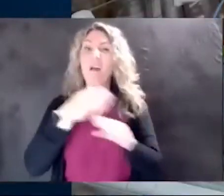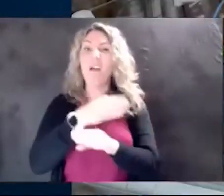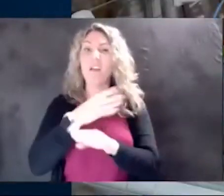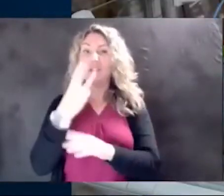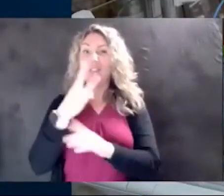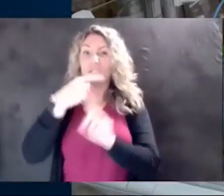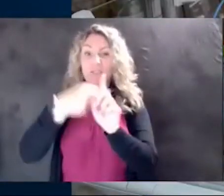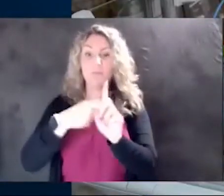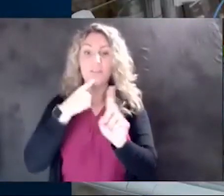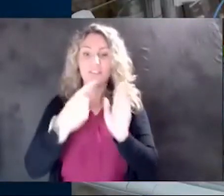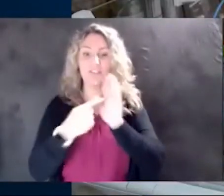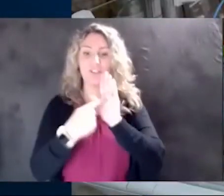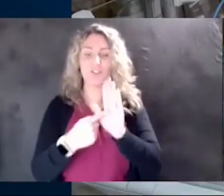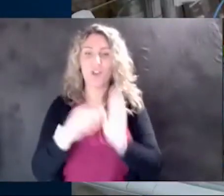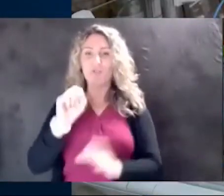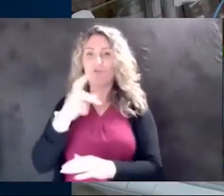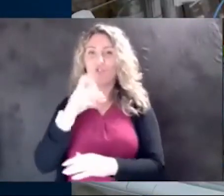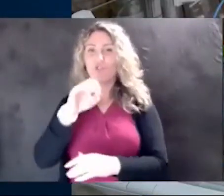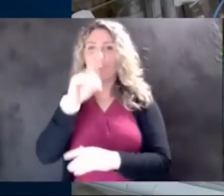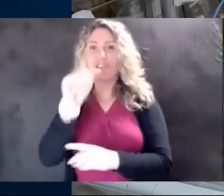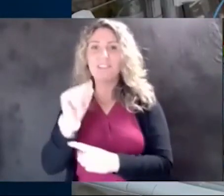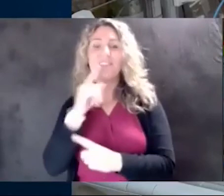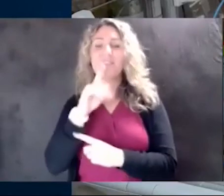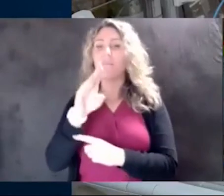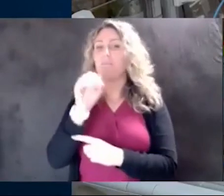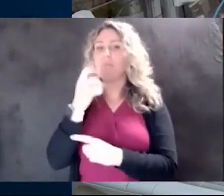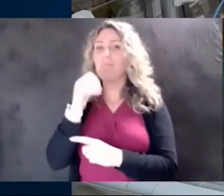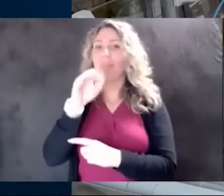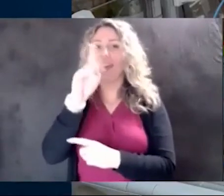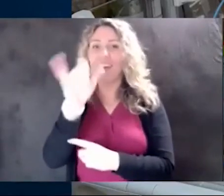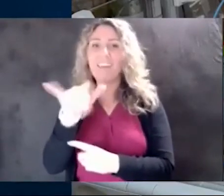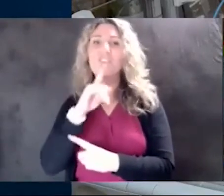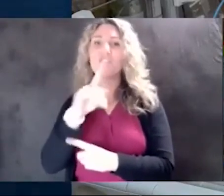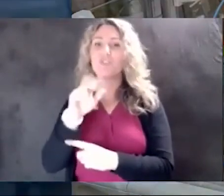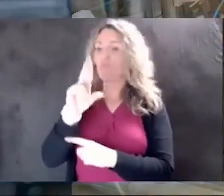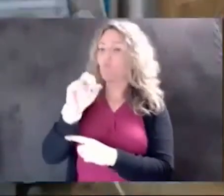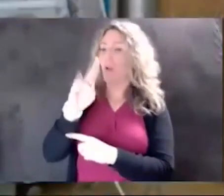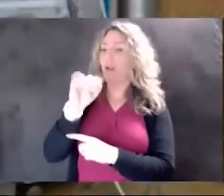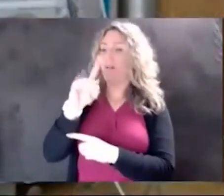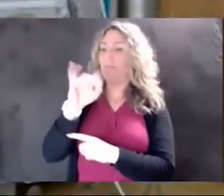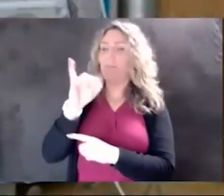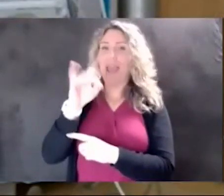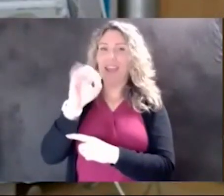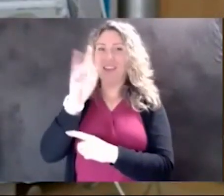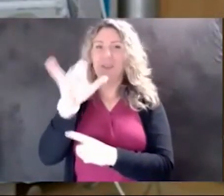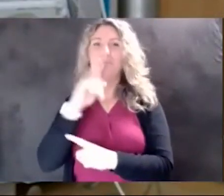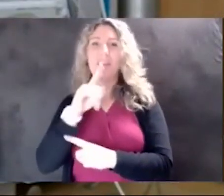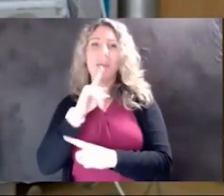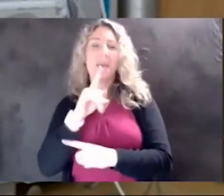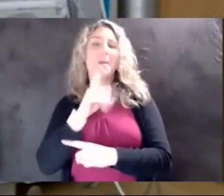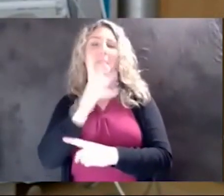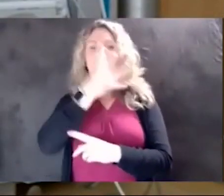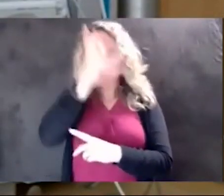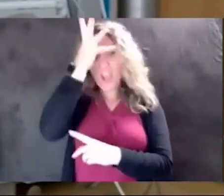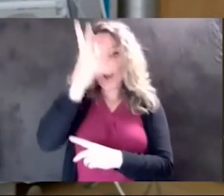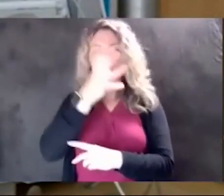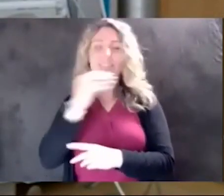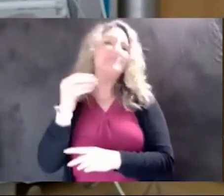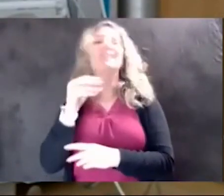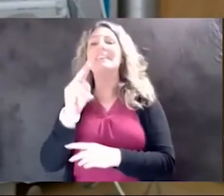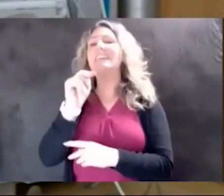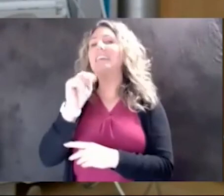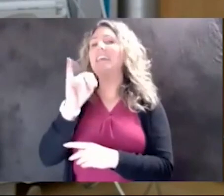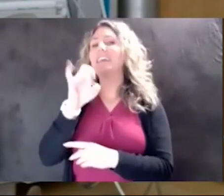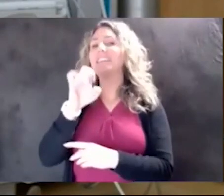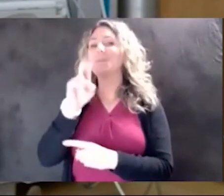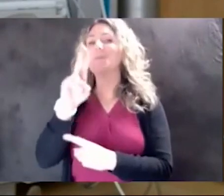show you Sheila Bailey. She is one of our Rock a Baby program volunteers who give parents in the neonatal ICU a break. I was one of those parents,